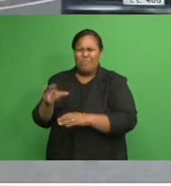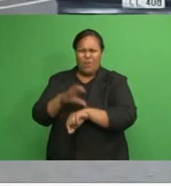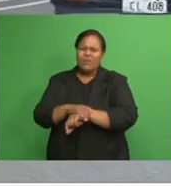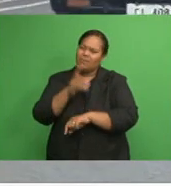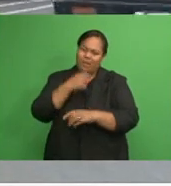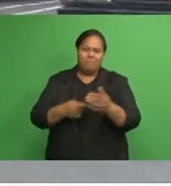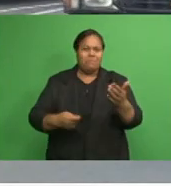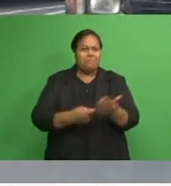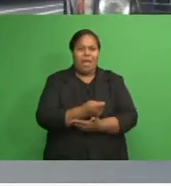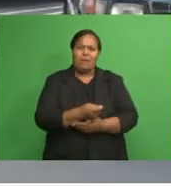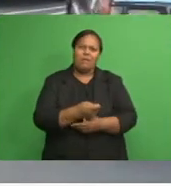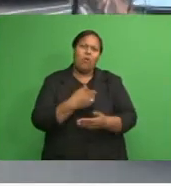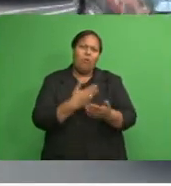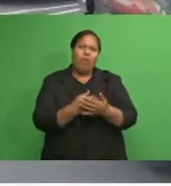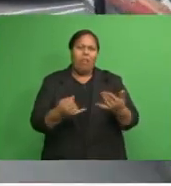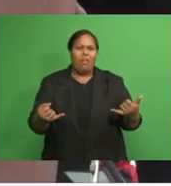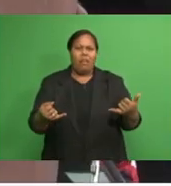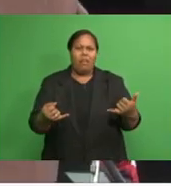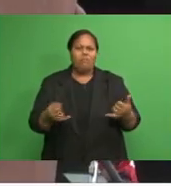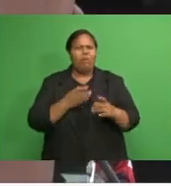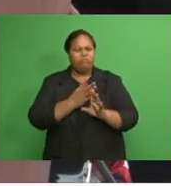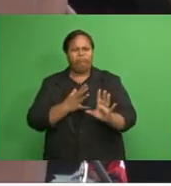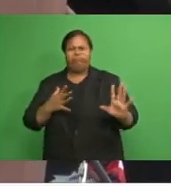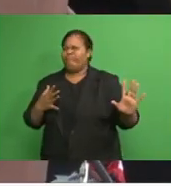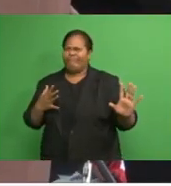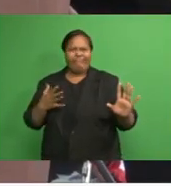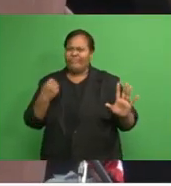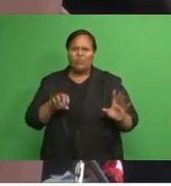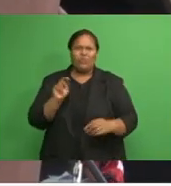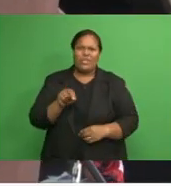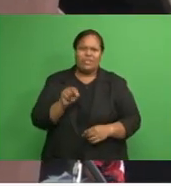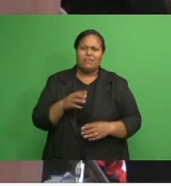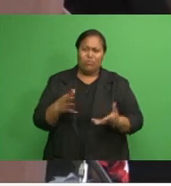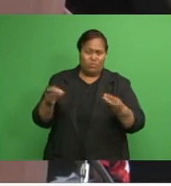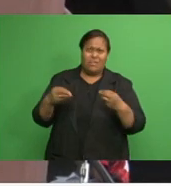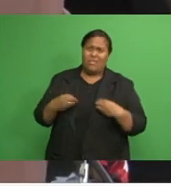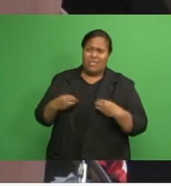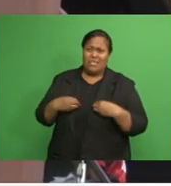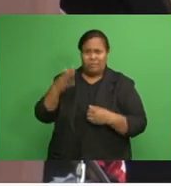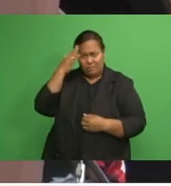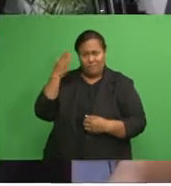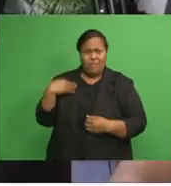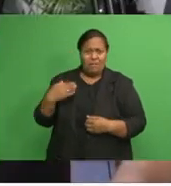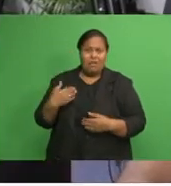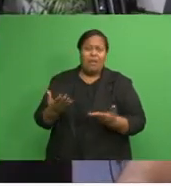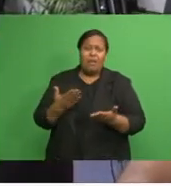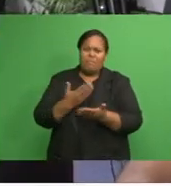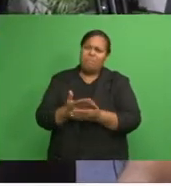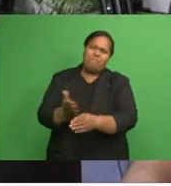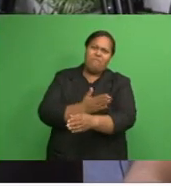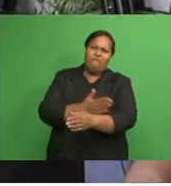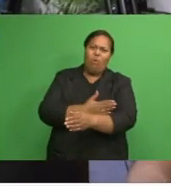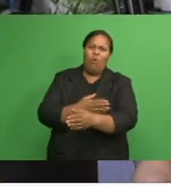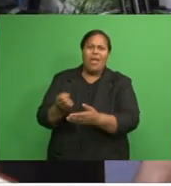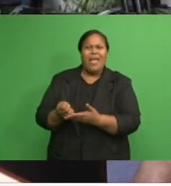LTA offices and wait in line. He adds license holders will receive notifications and reminders of renewals prior to expiry